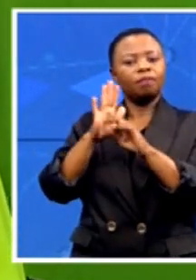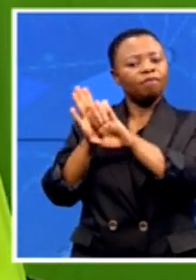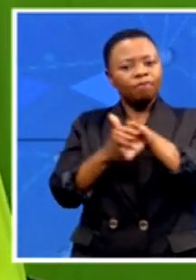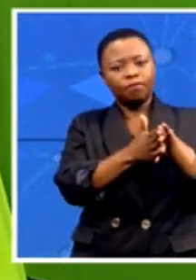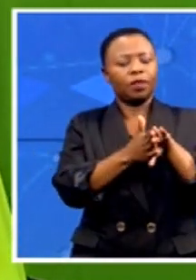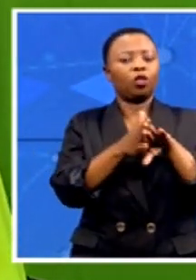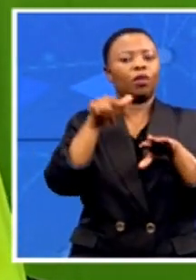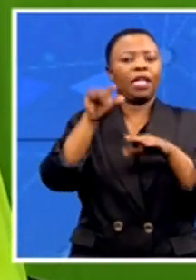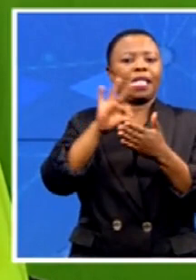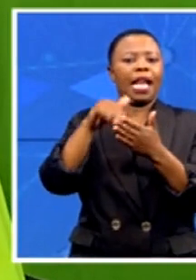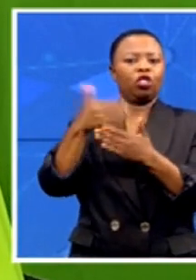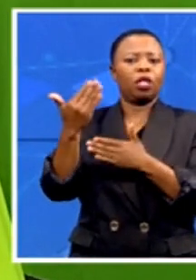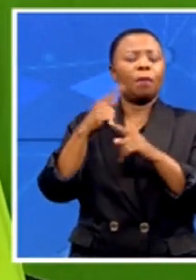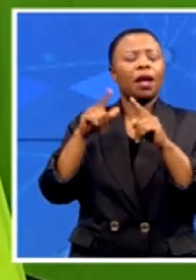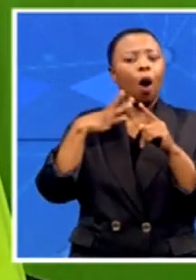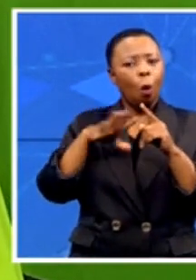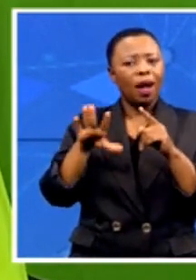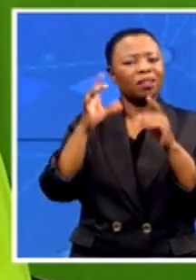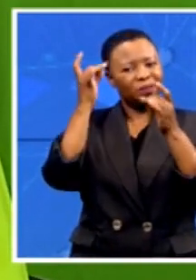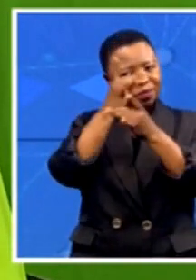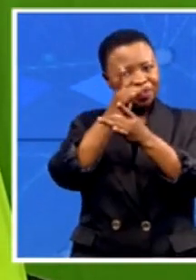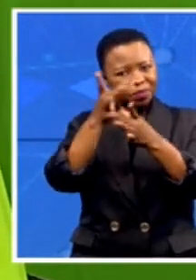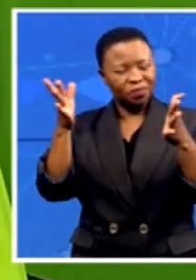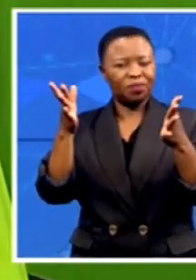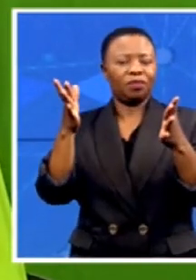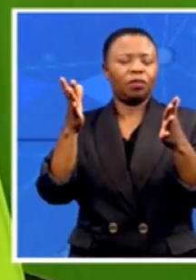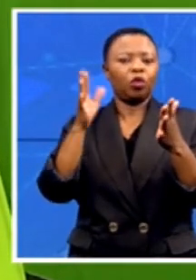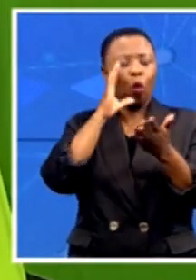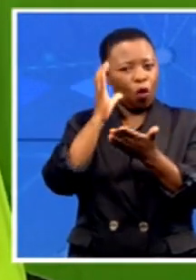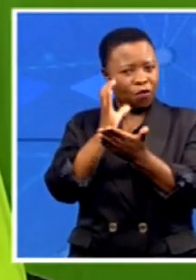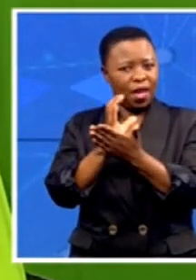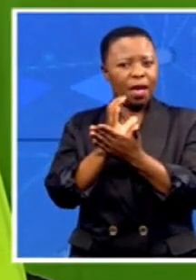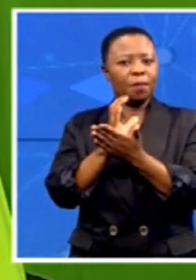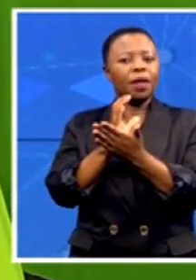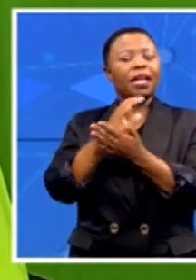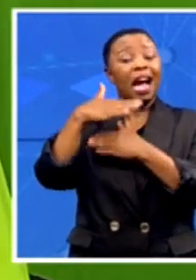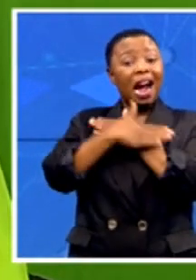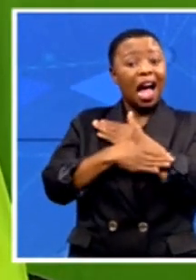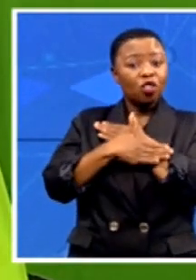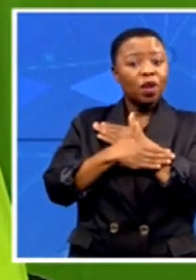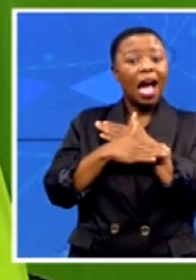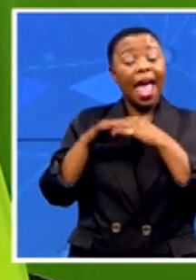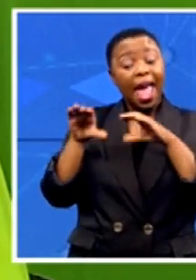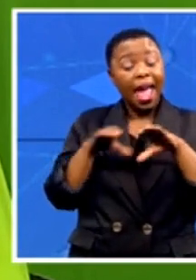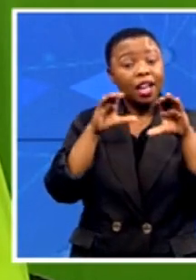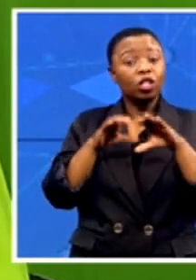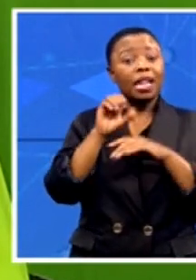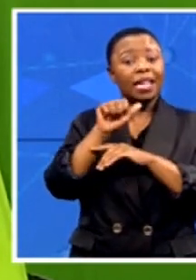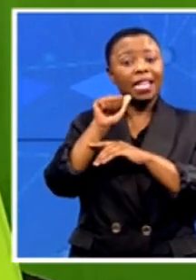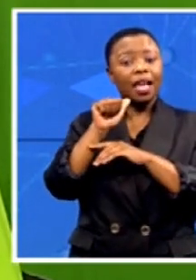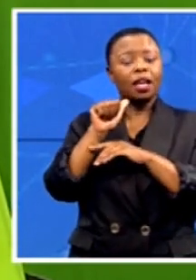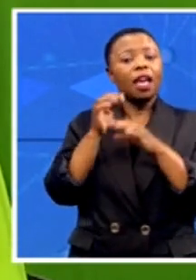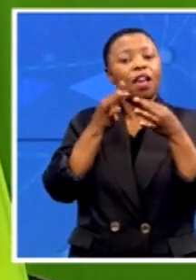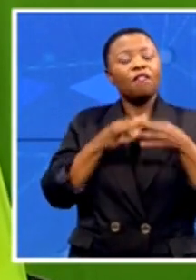country, South Africans, that as Action SA, one of our core values is the rule of law.